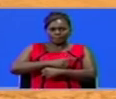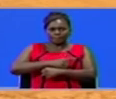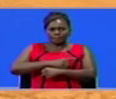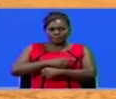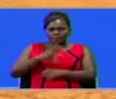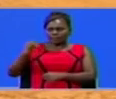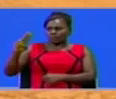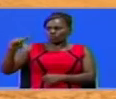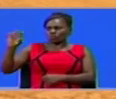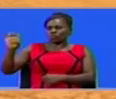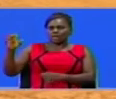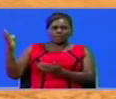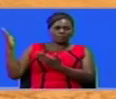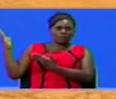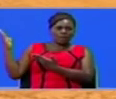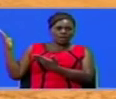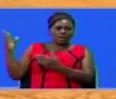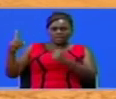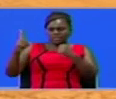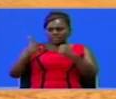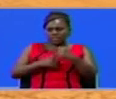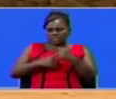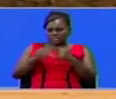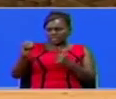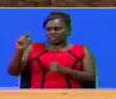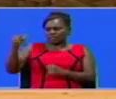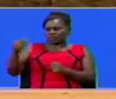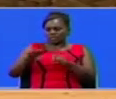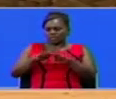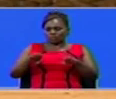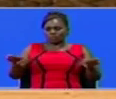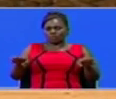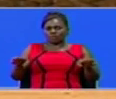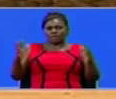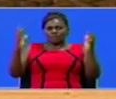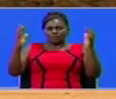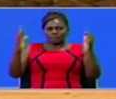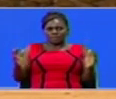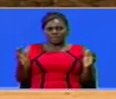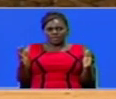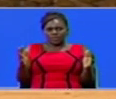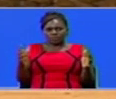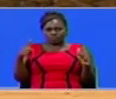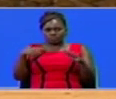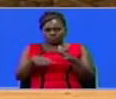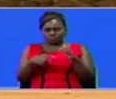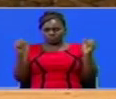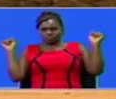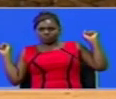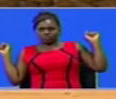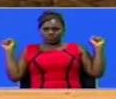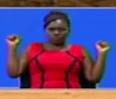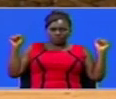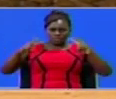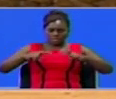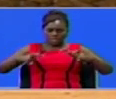Muge Ranch, that sits on more than 60,000 acres of land, has seen one of the largest invasions by armed herders in